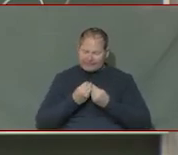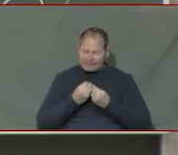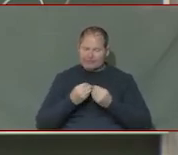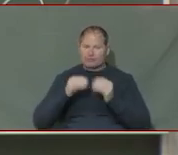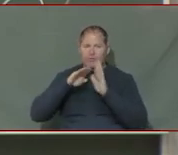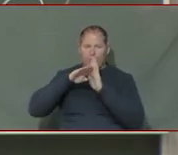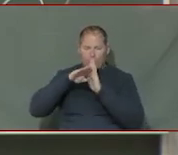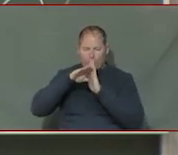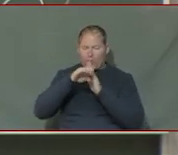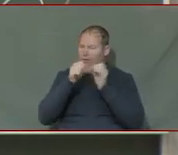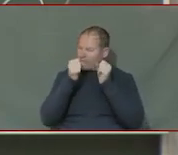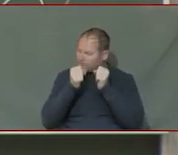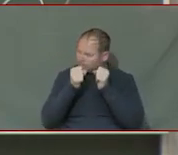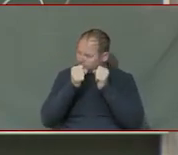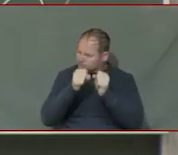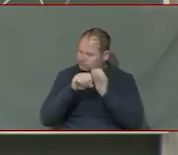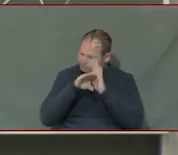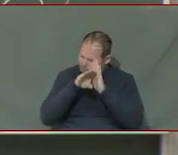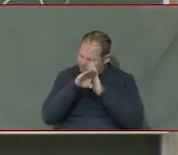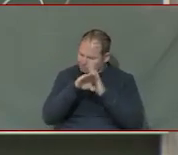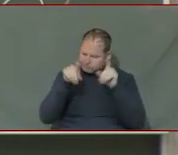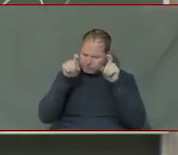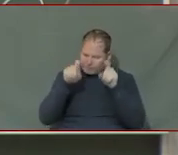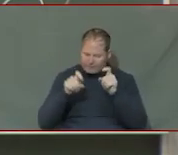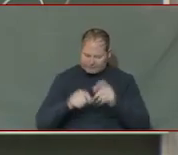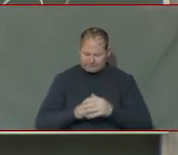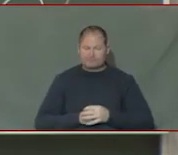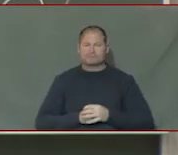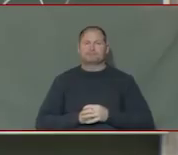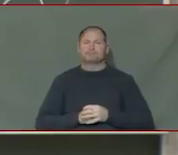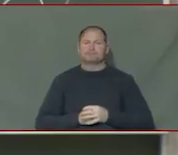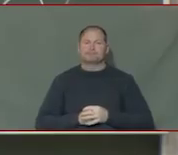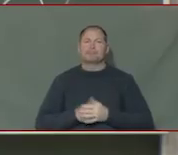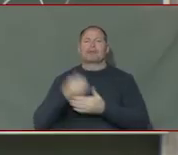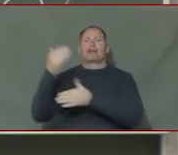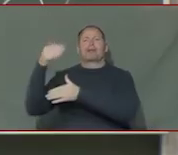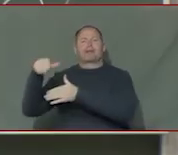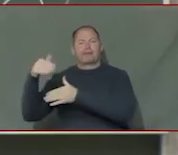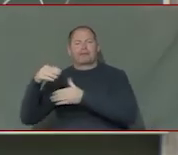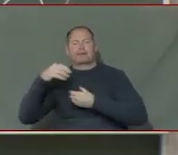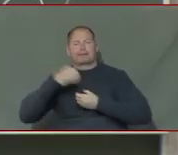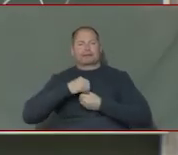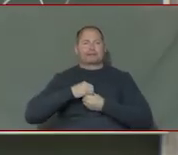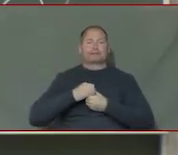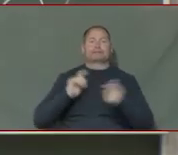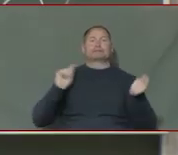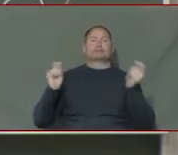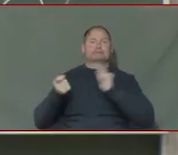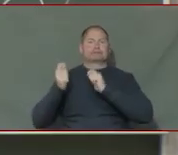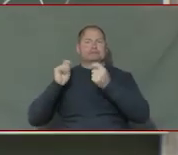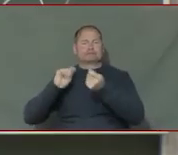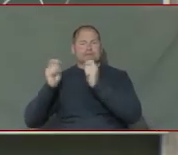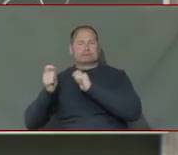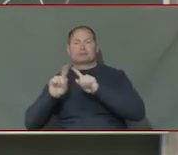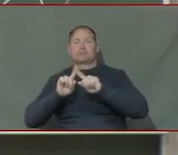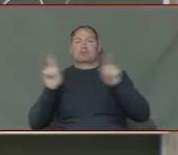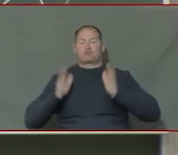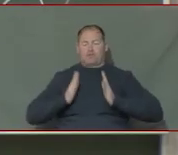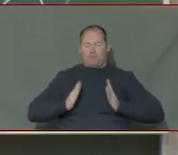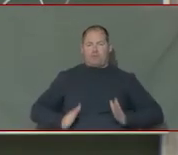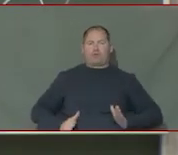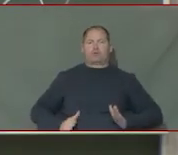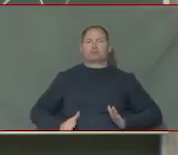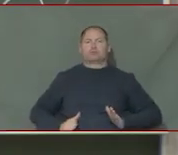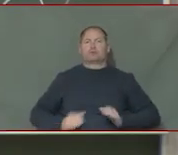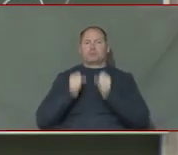a slash there. Internal or external environment. There's changes, but your body keeps constant.